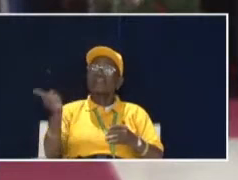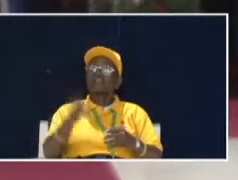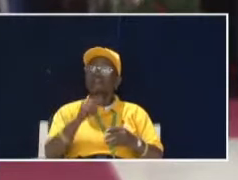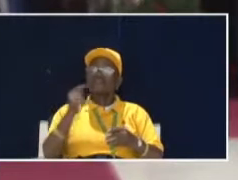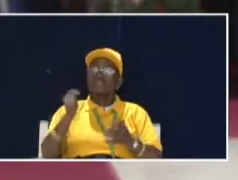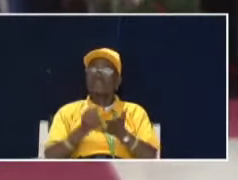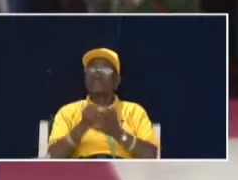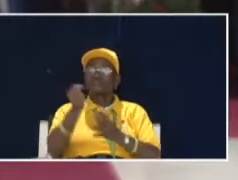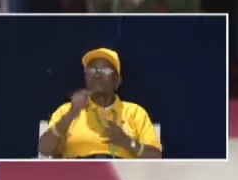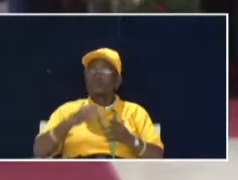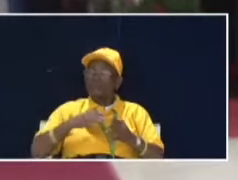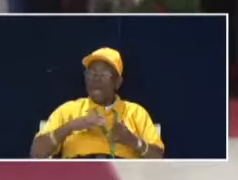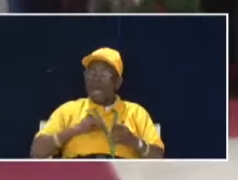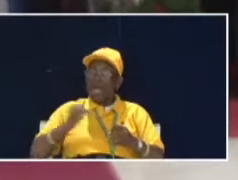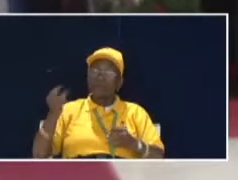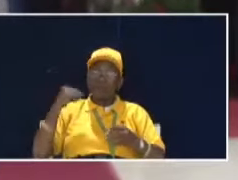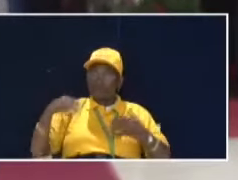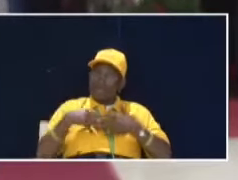My stomach trembled.